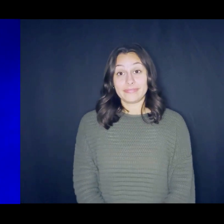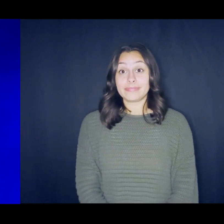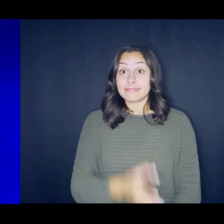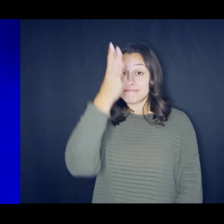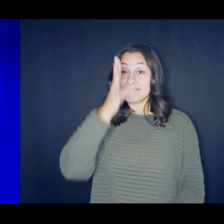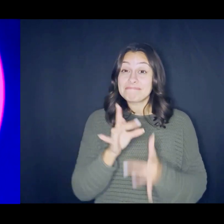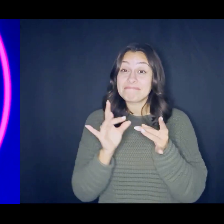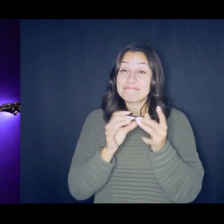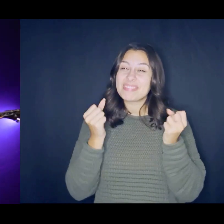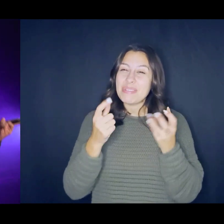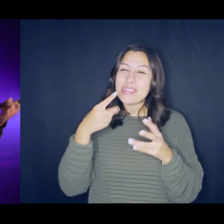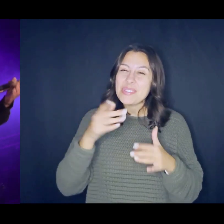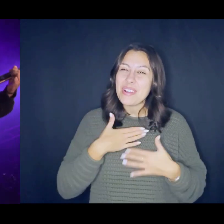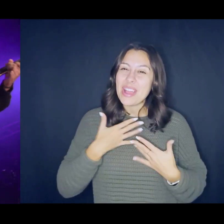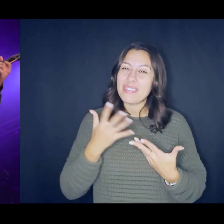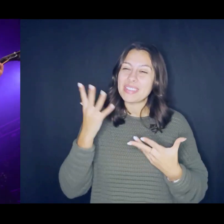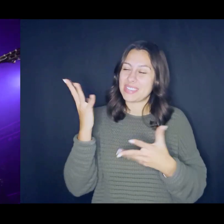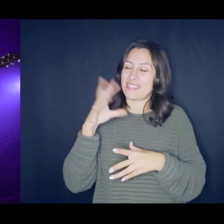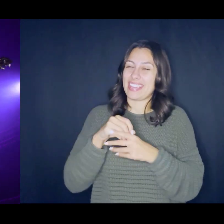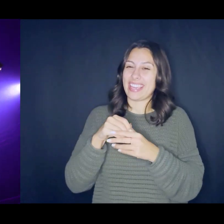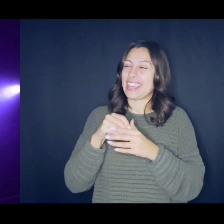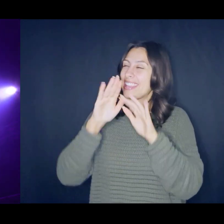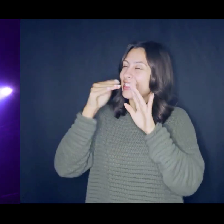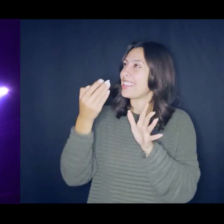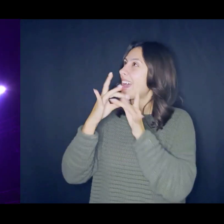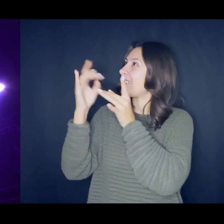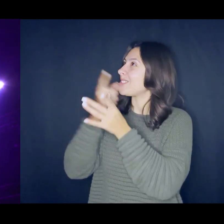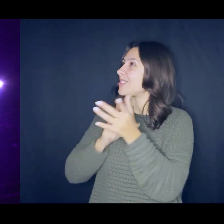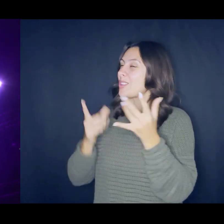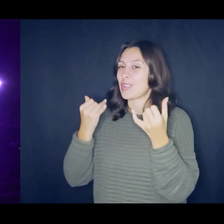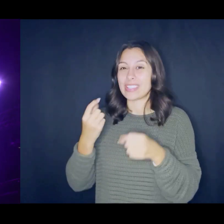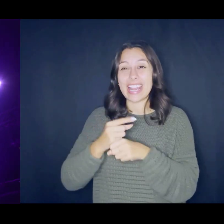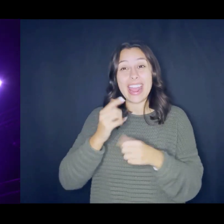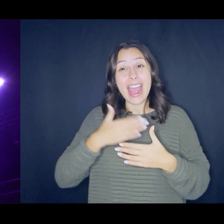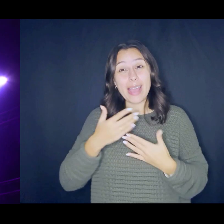How many are just glad to be in the house of the Lord today? Are you just glad to be alive?